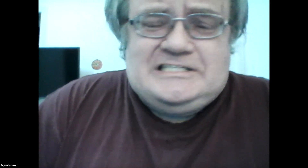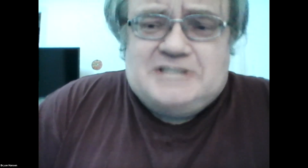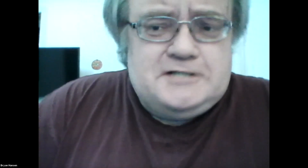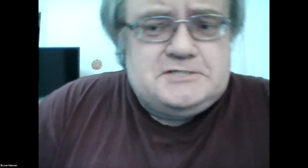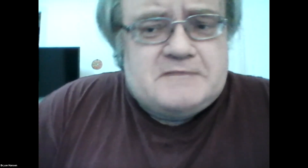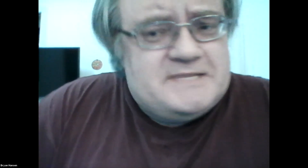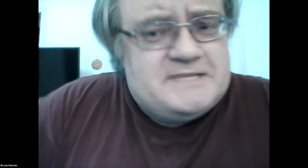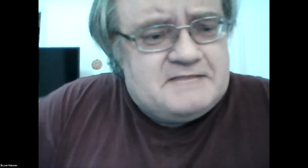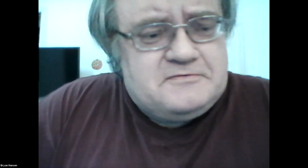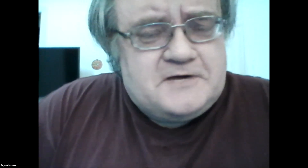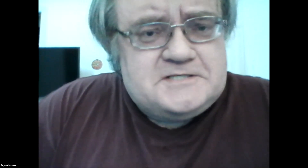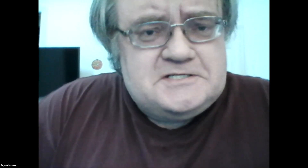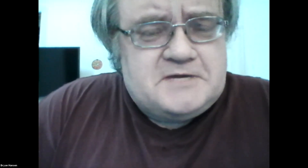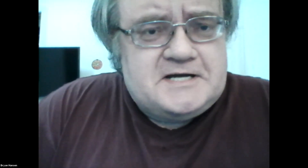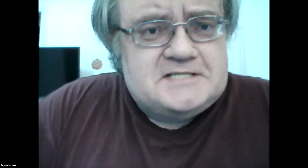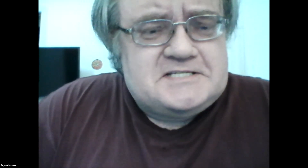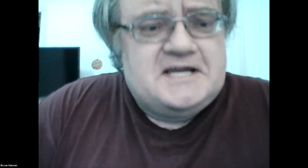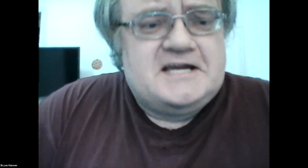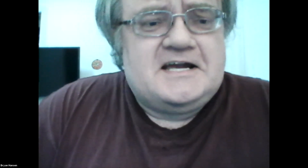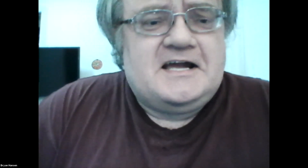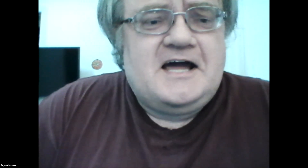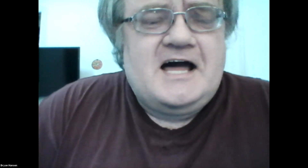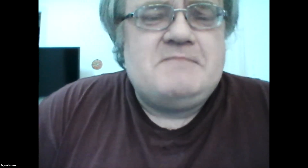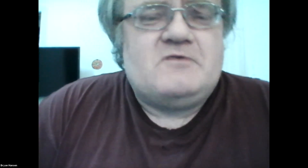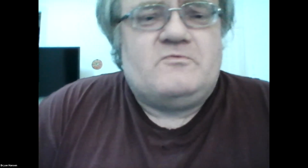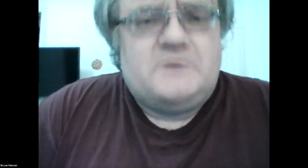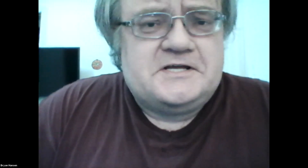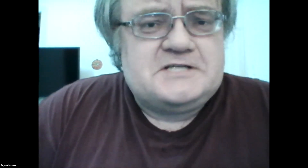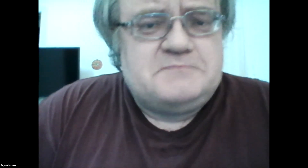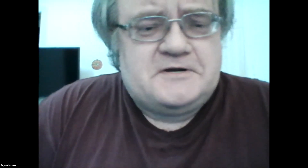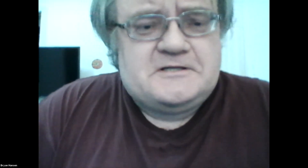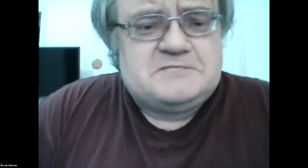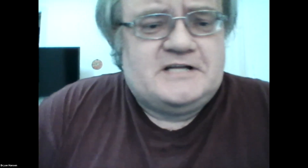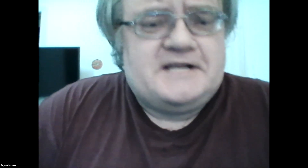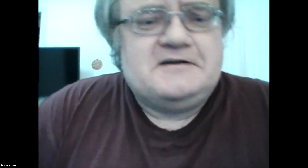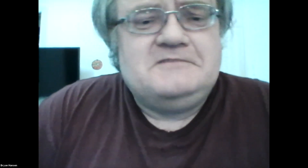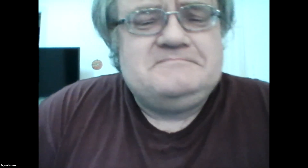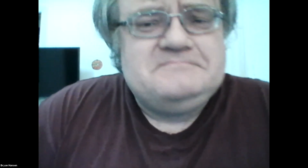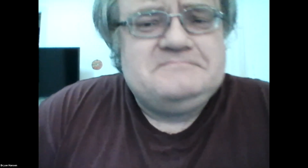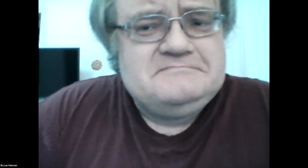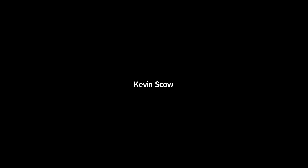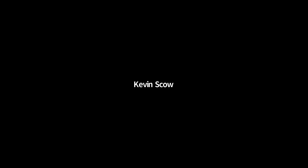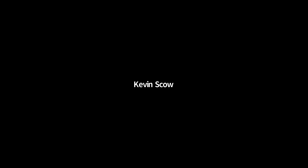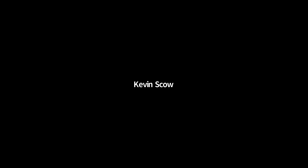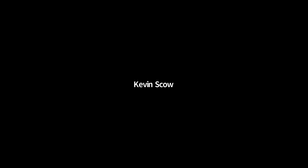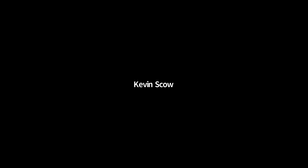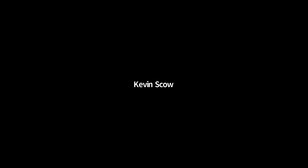I dodged my midlife crisis by saying I'm a really experienced millennial.